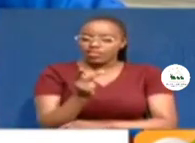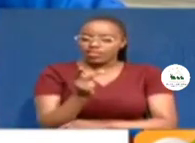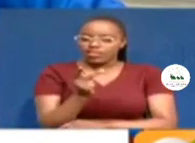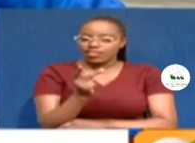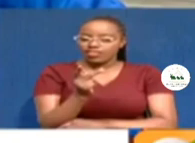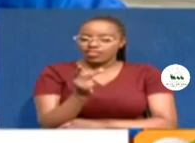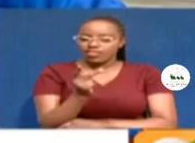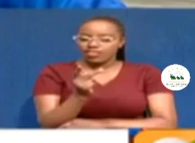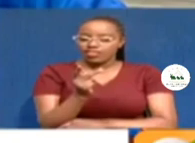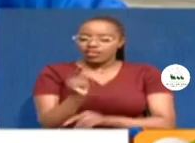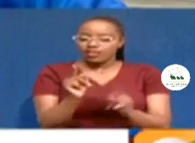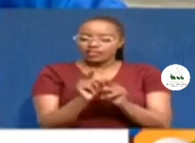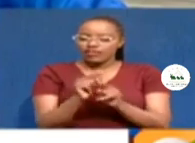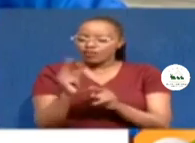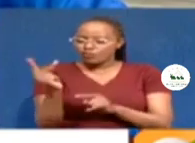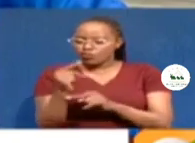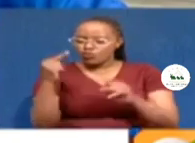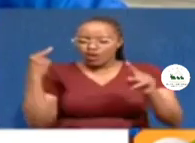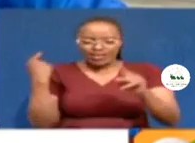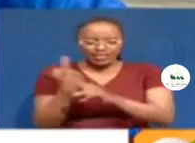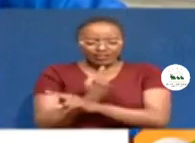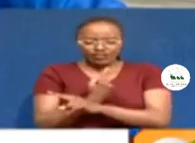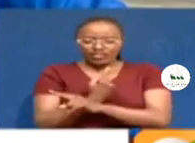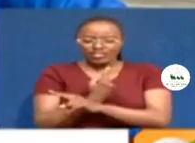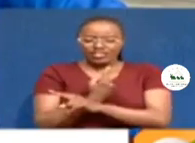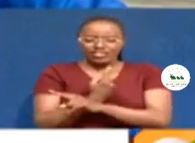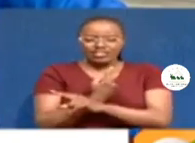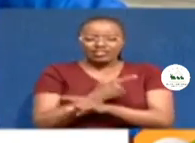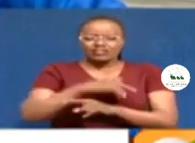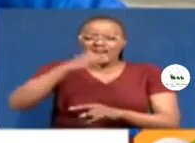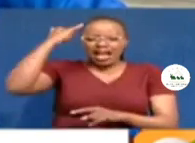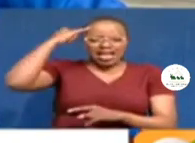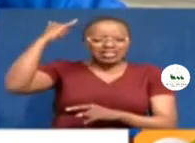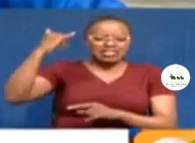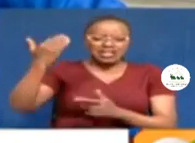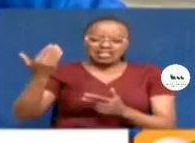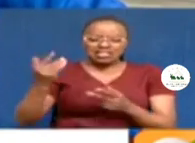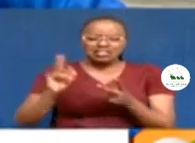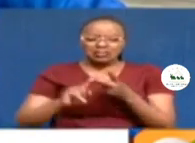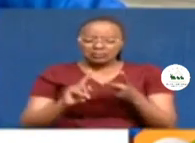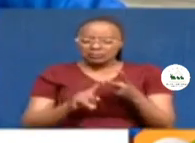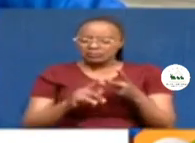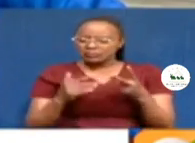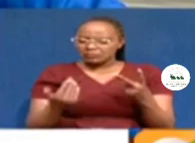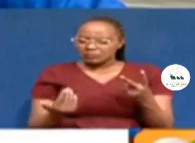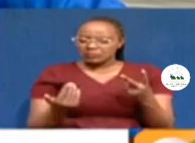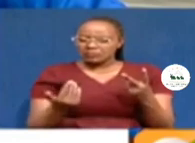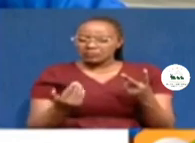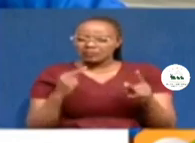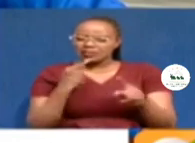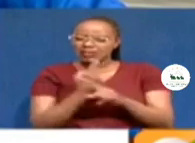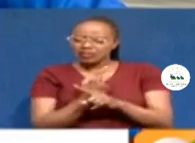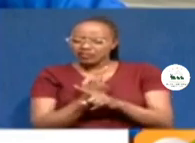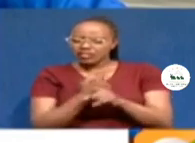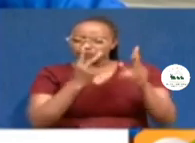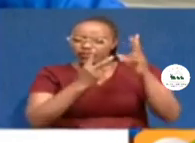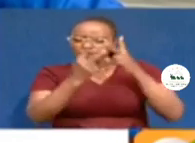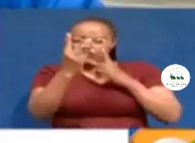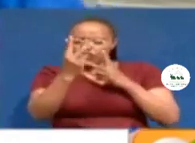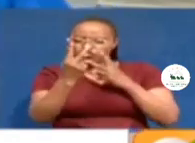were completely different continents of thought, of